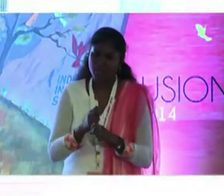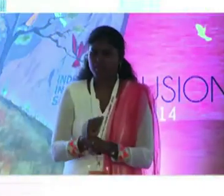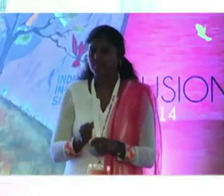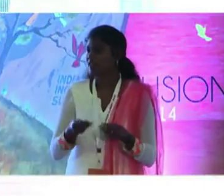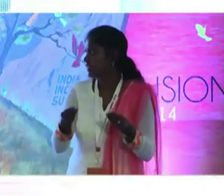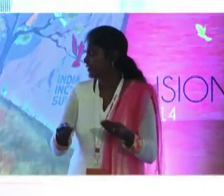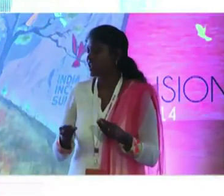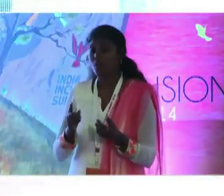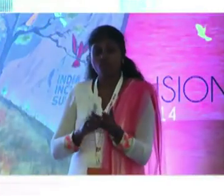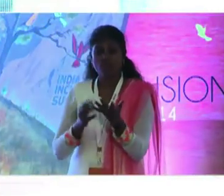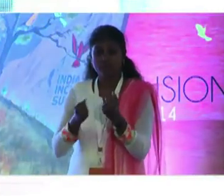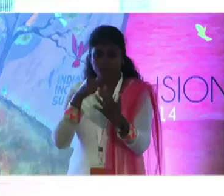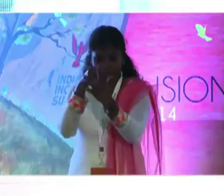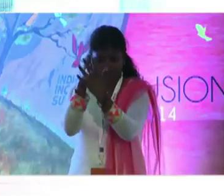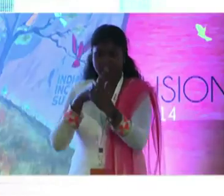he wants it.